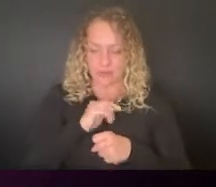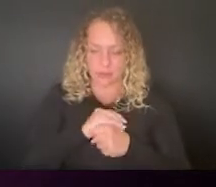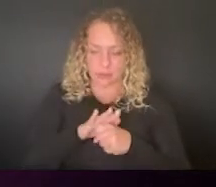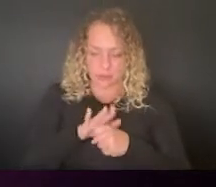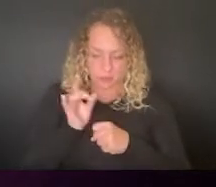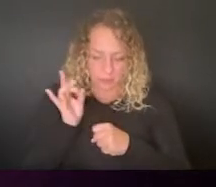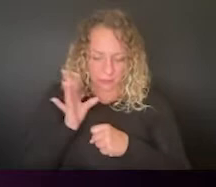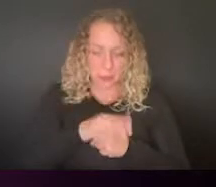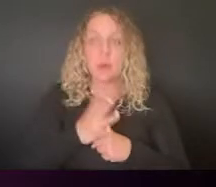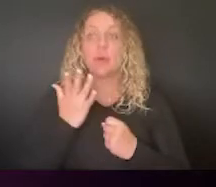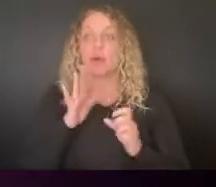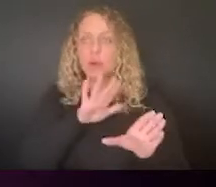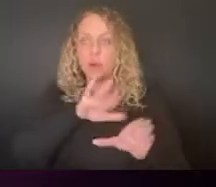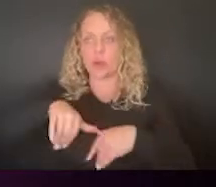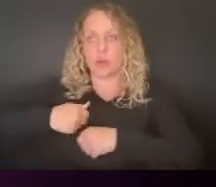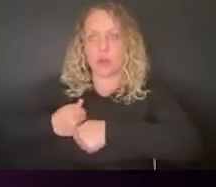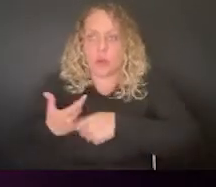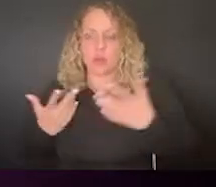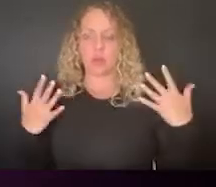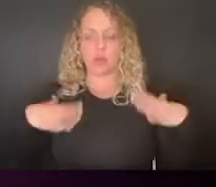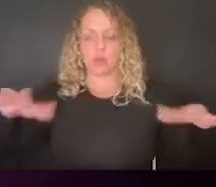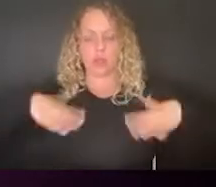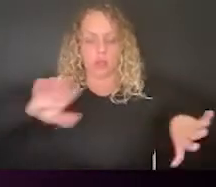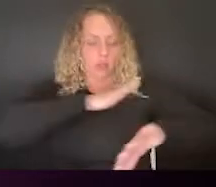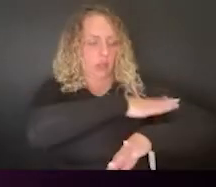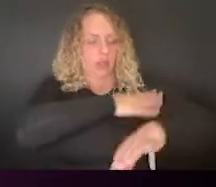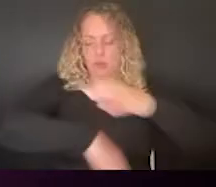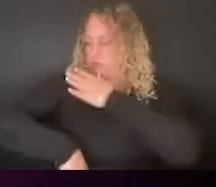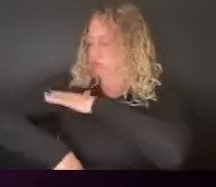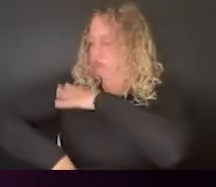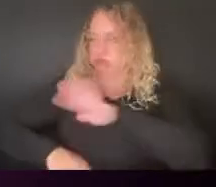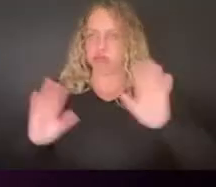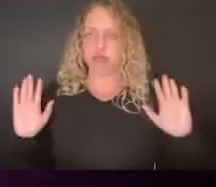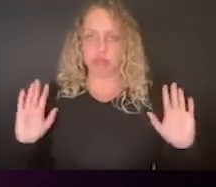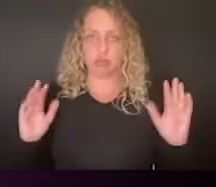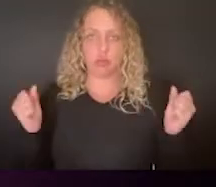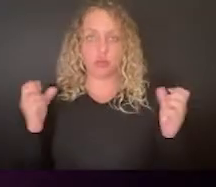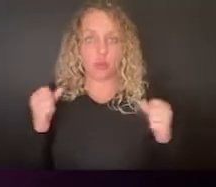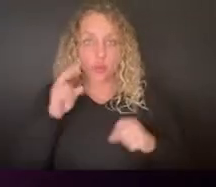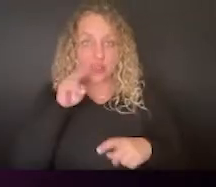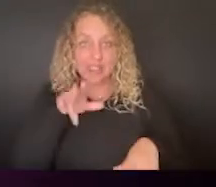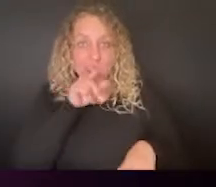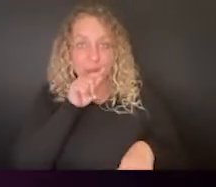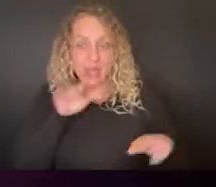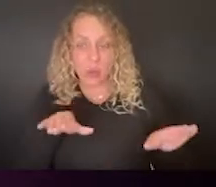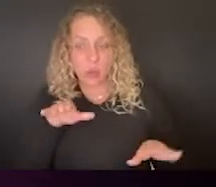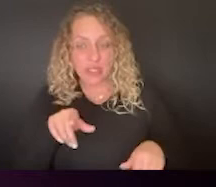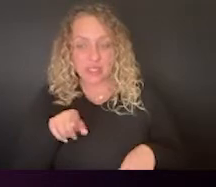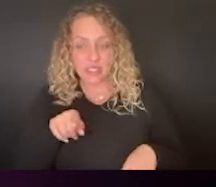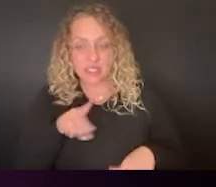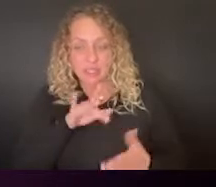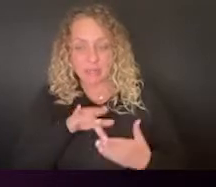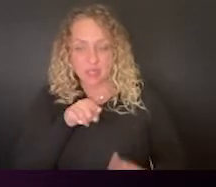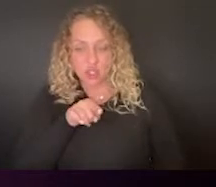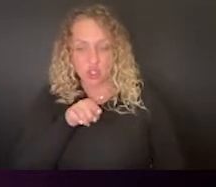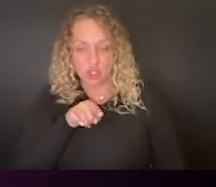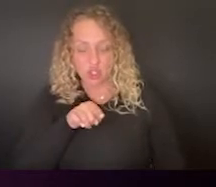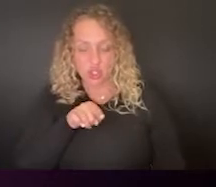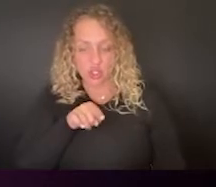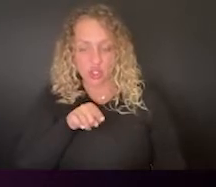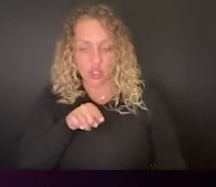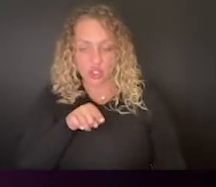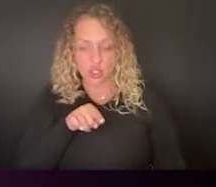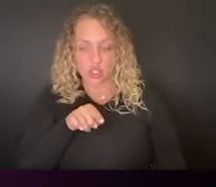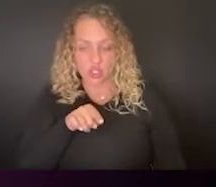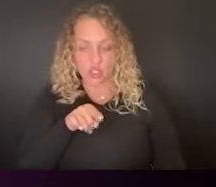Now, I think y'all agree these past couple of years have been intense. Whew. Now, let's get that out of our system. So,